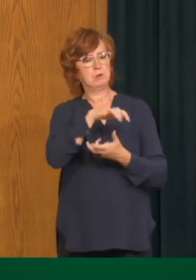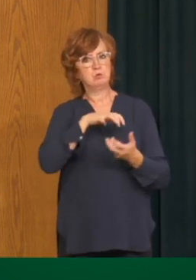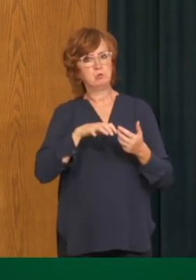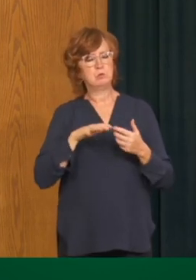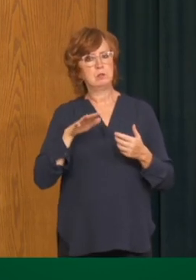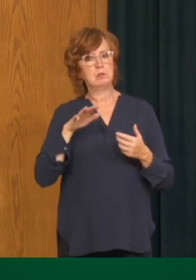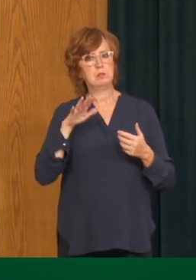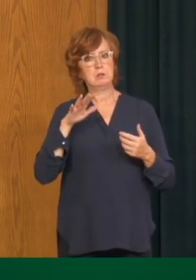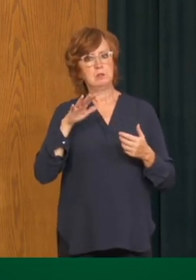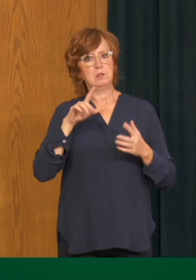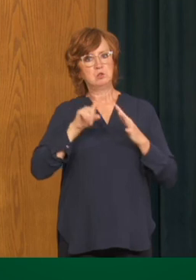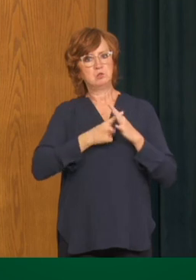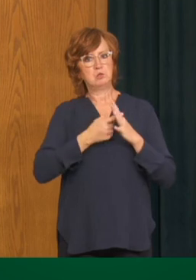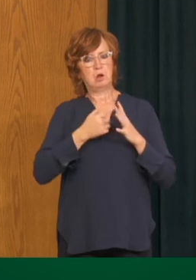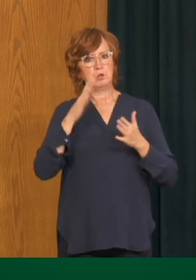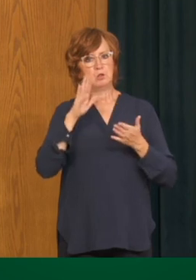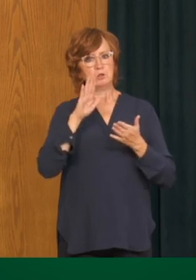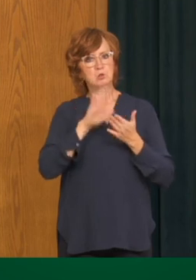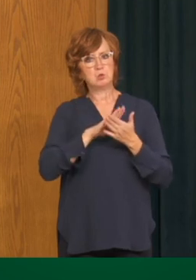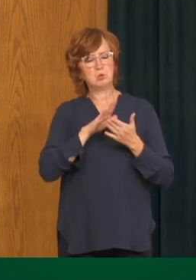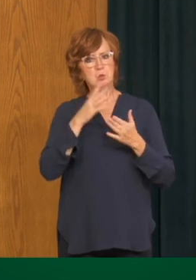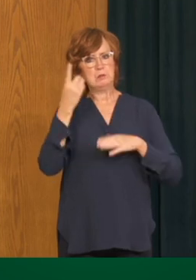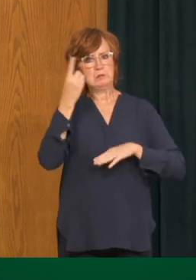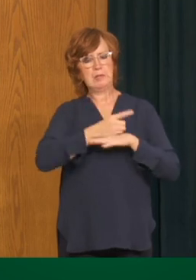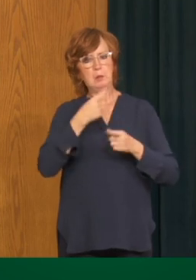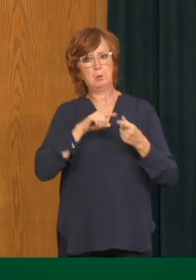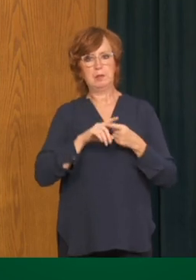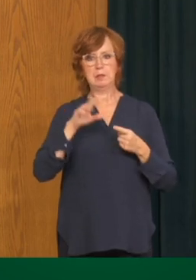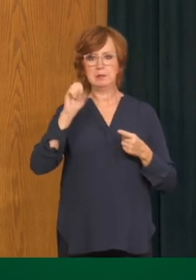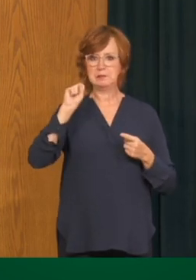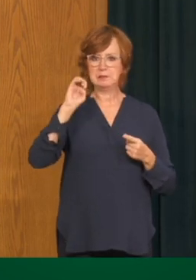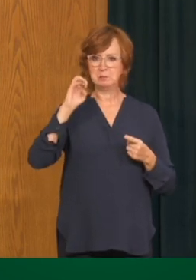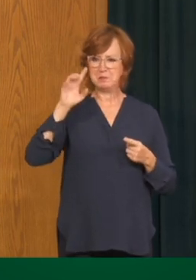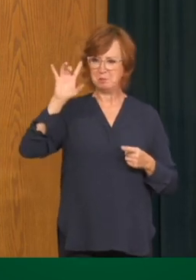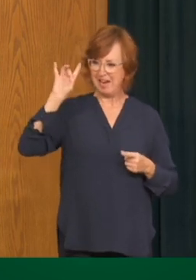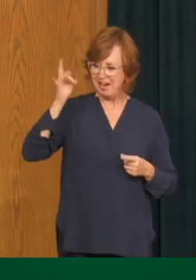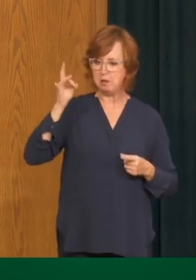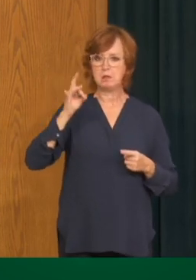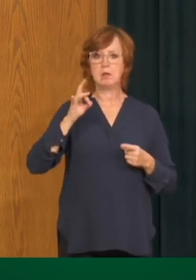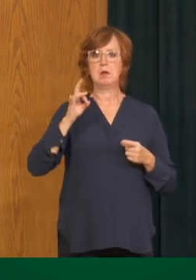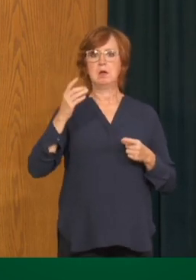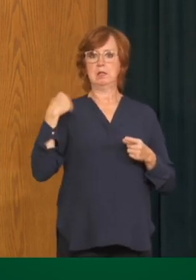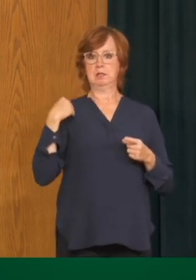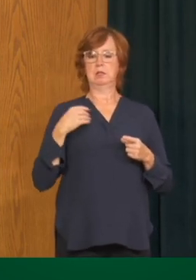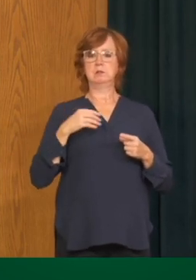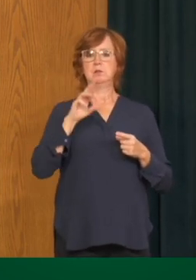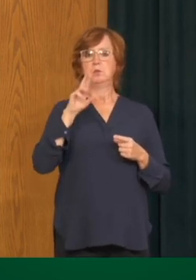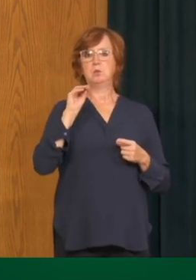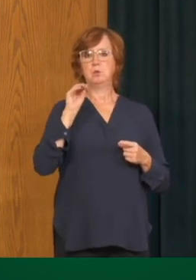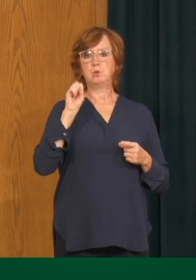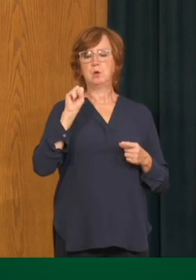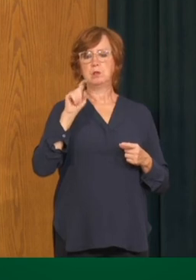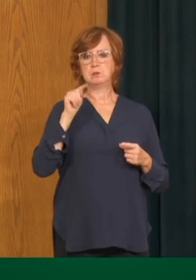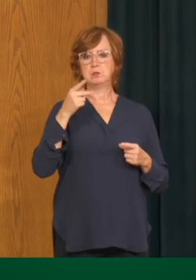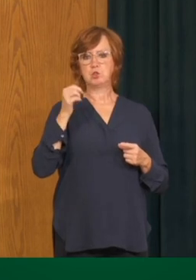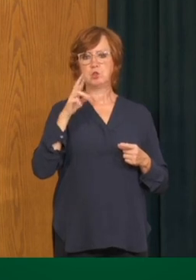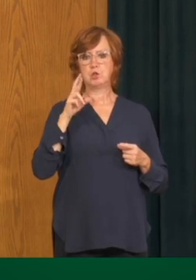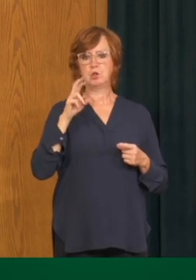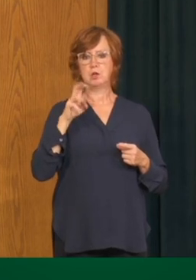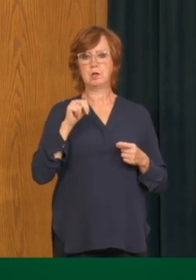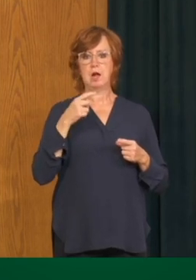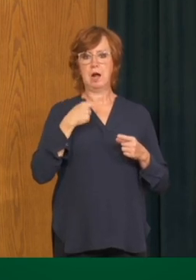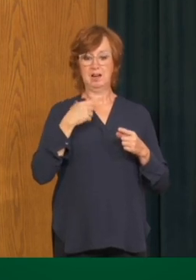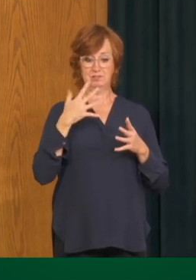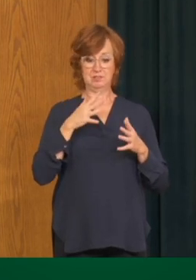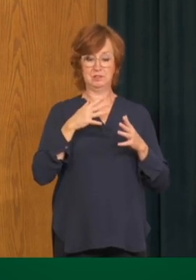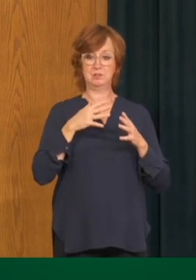the 8th. Schools are going to start across this province. I shot a video on Saturday in front of a new school in Rostern, in the community of Rostern. That school